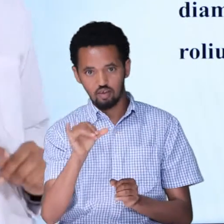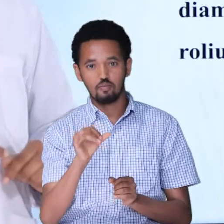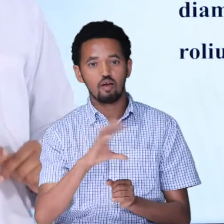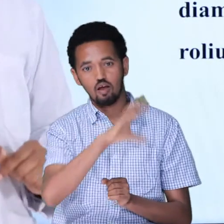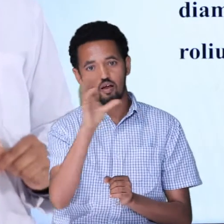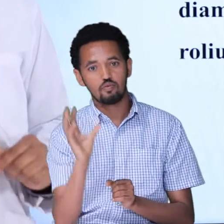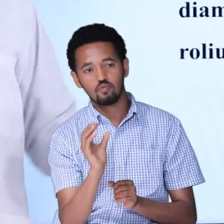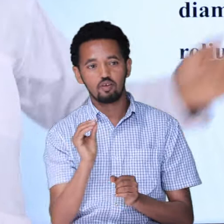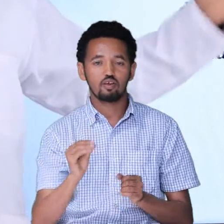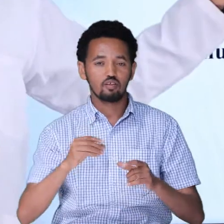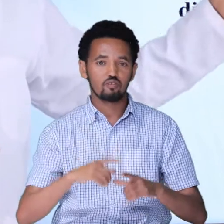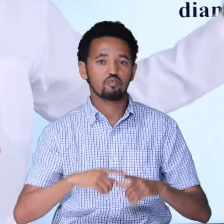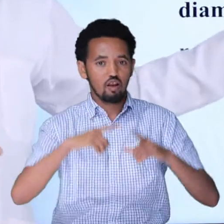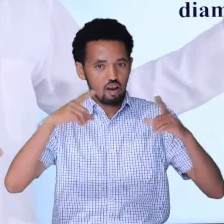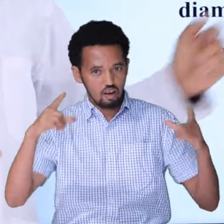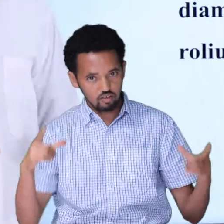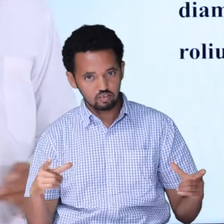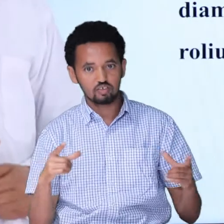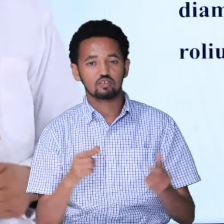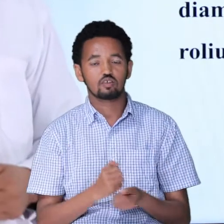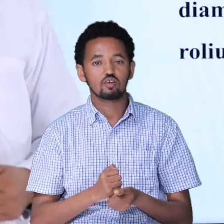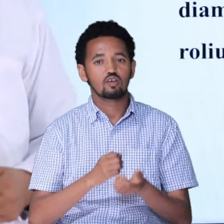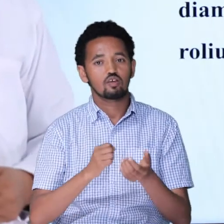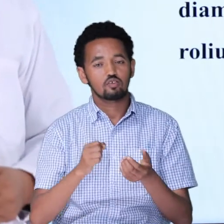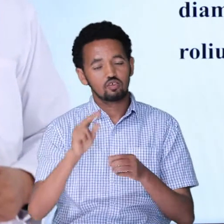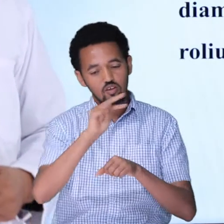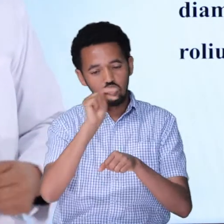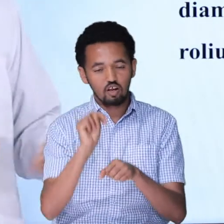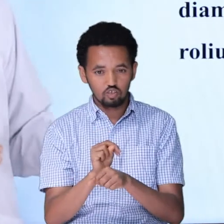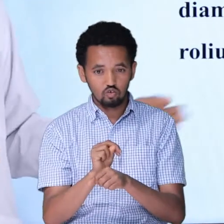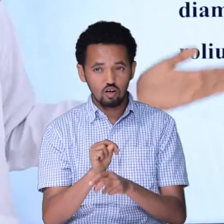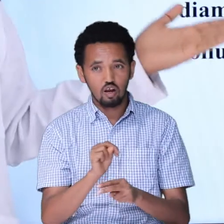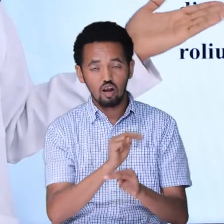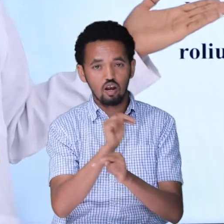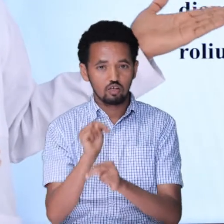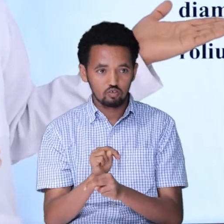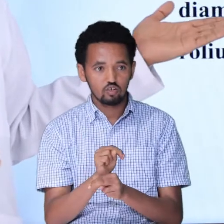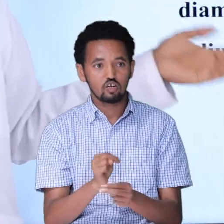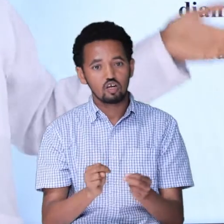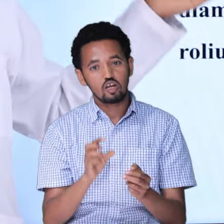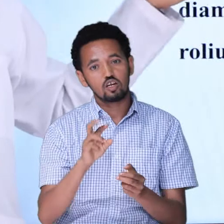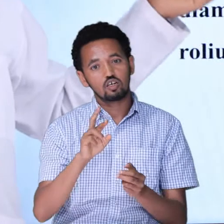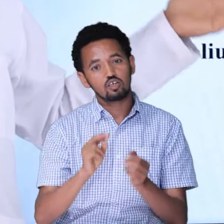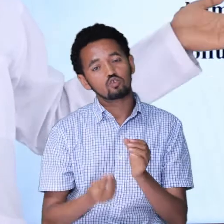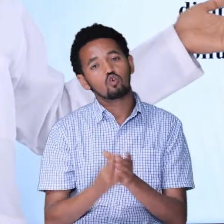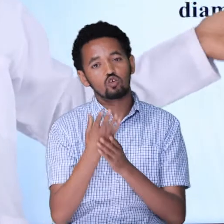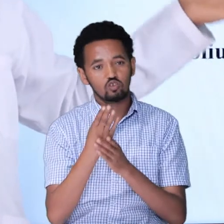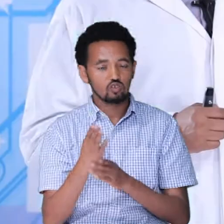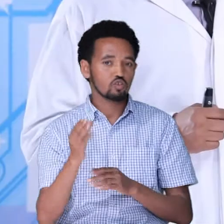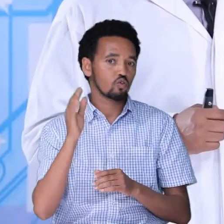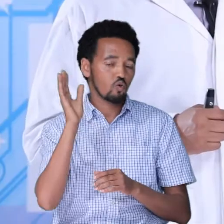has the largest quantity of natural resources, including diamond,